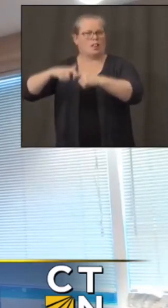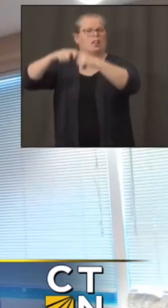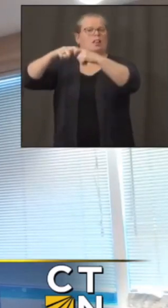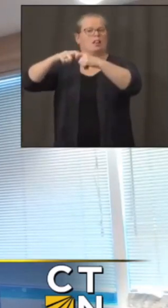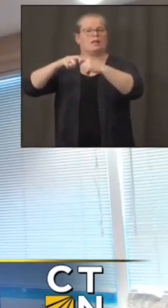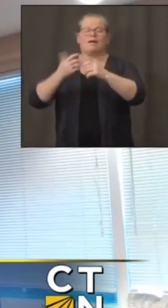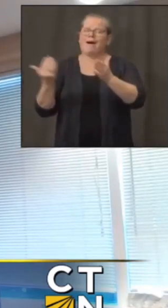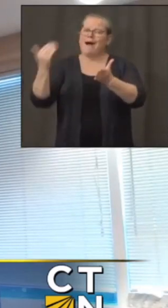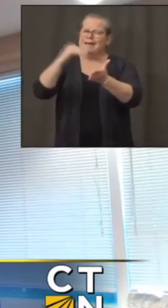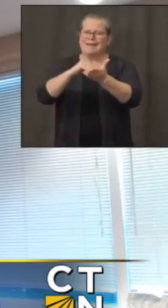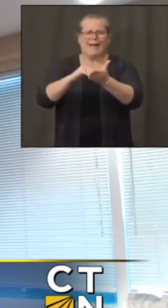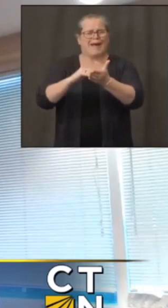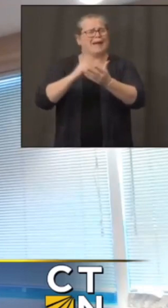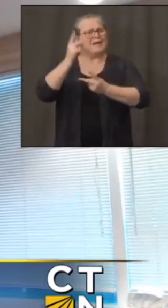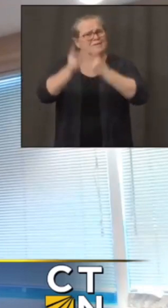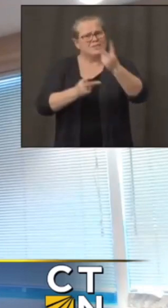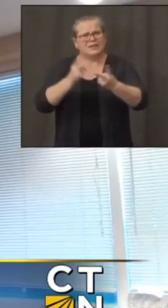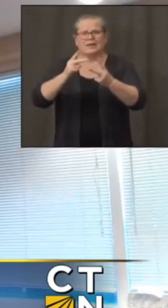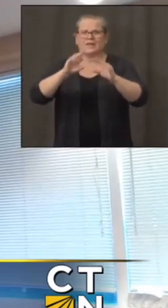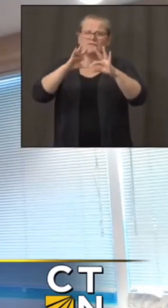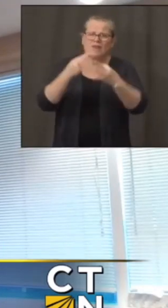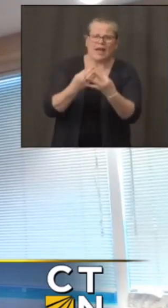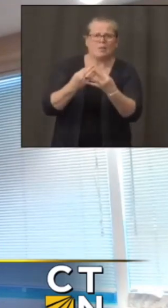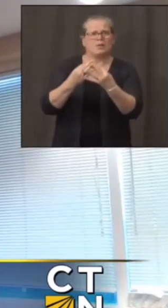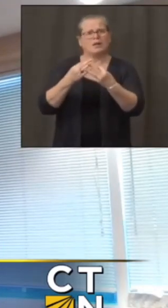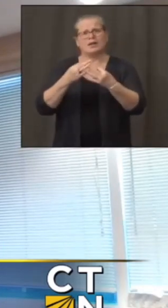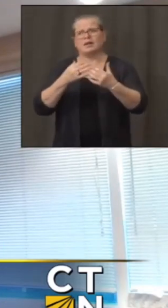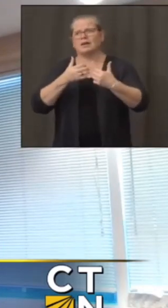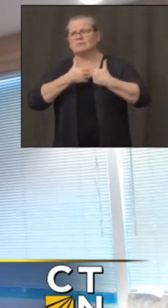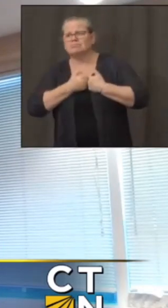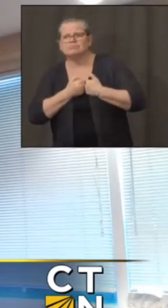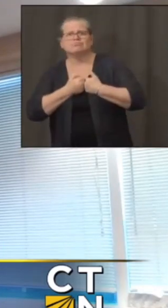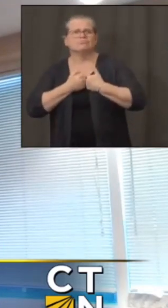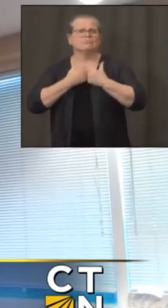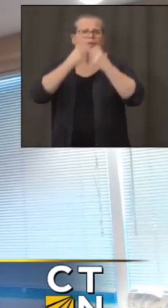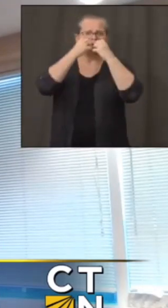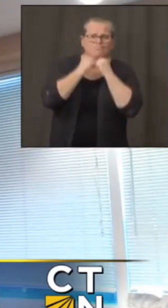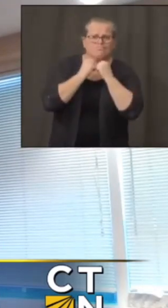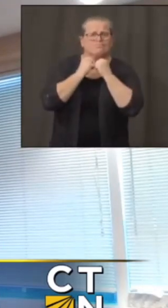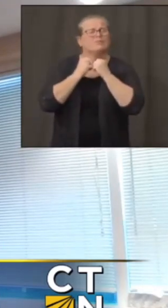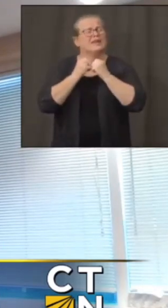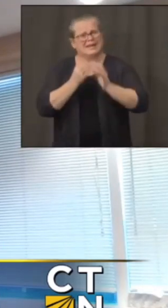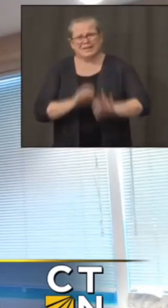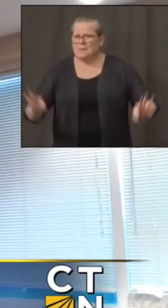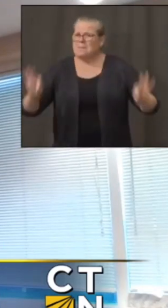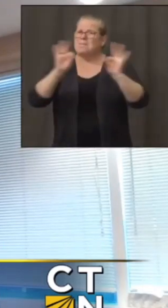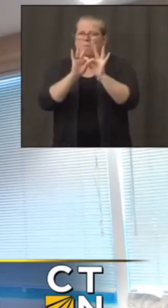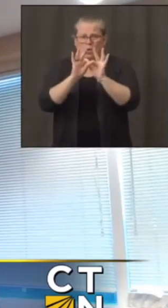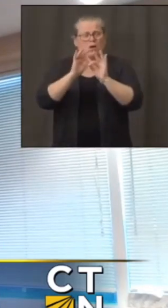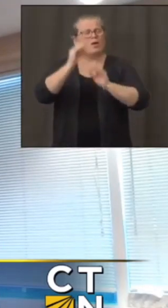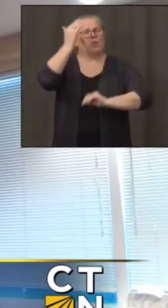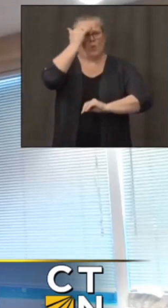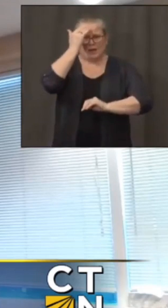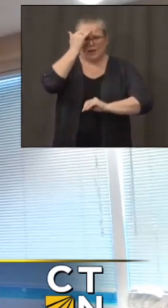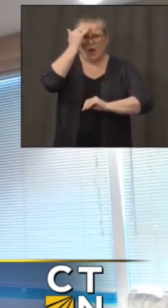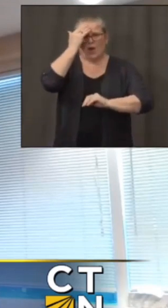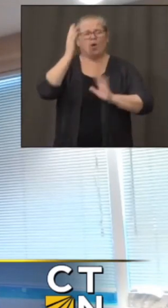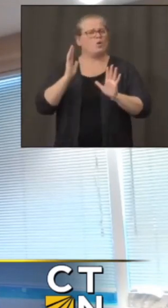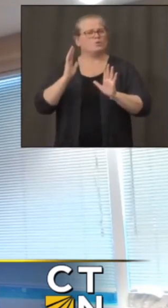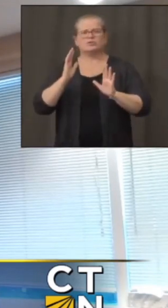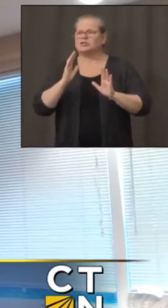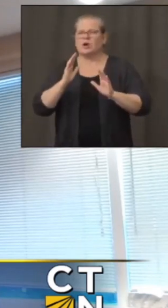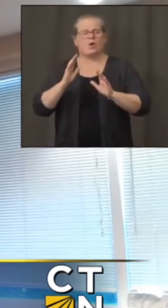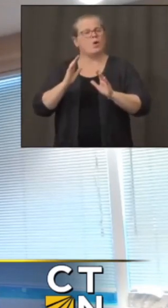to families and residents. It's part of their health and well-being. So we won't ratchet anything